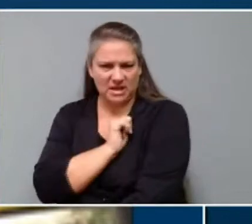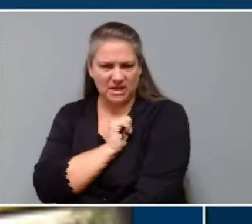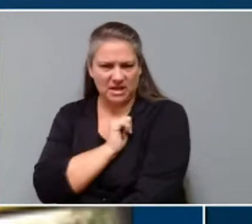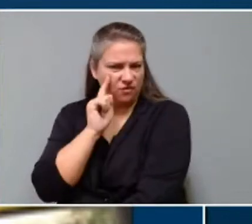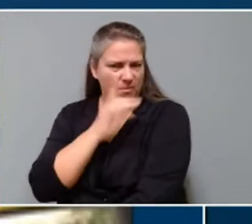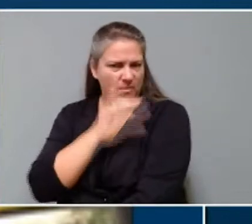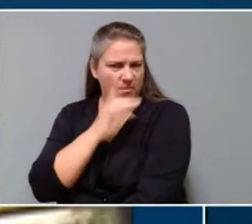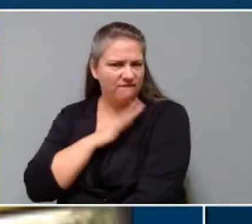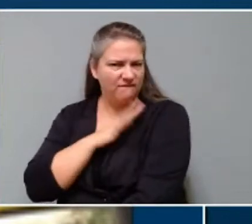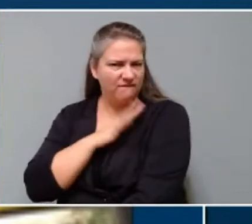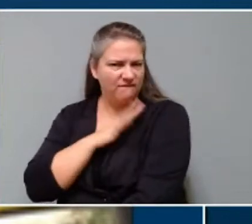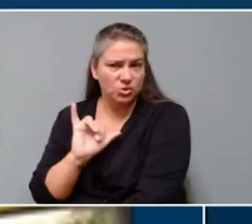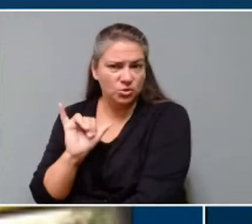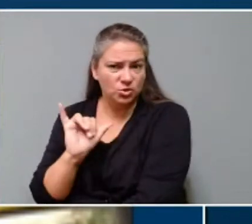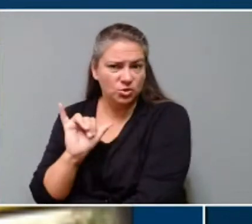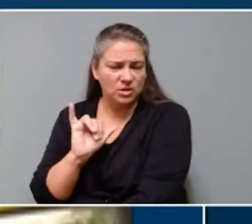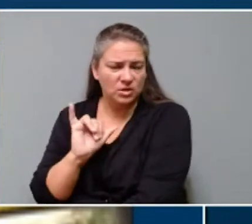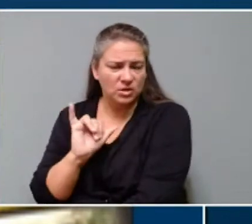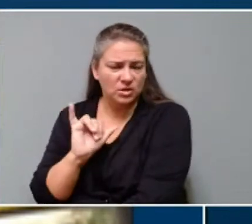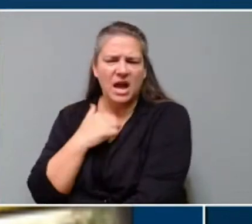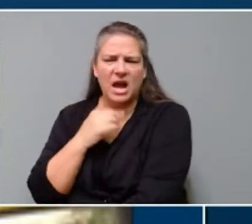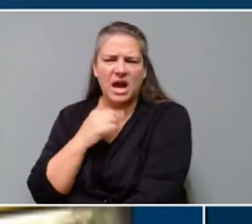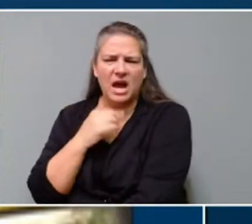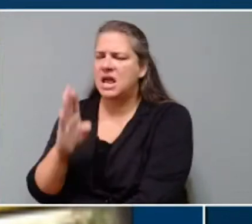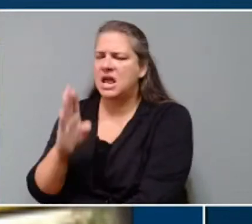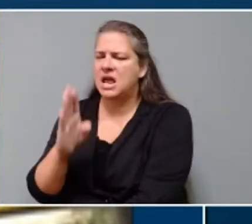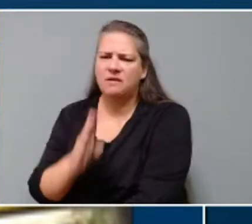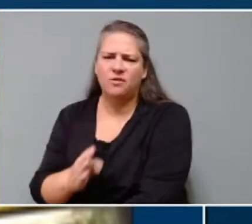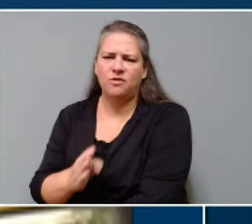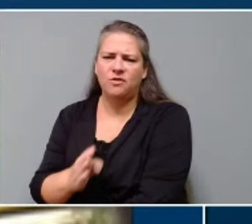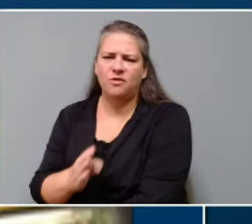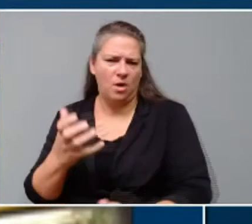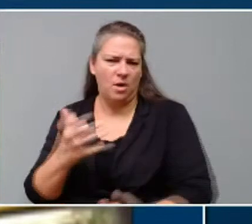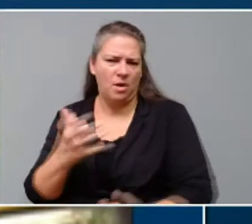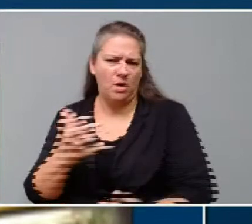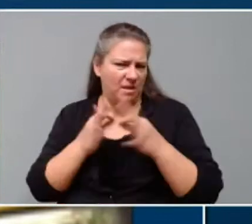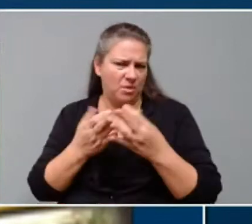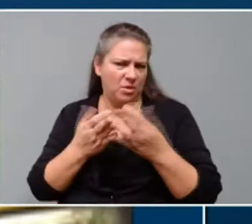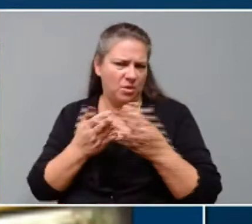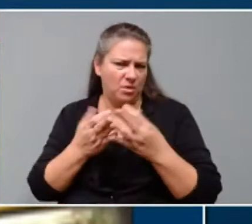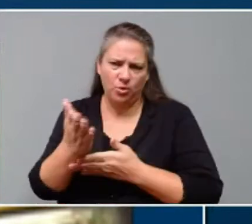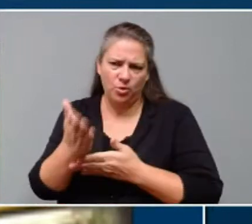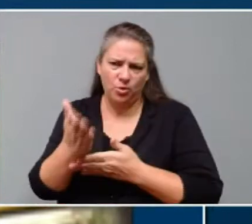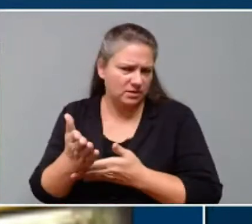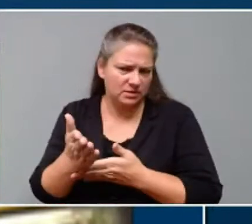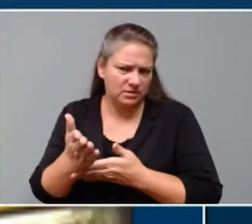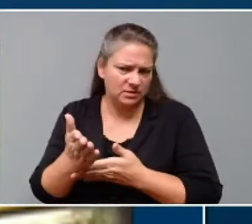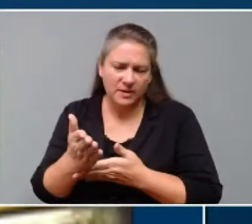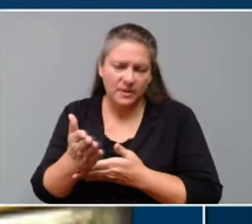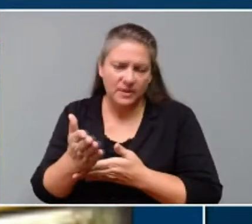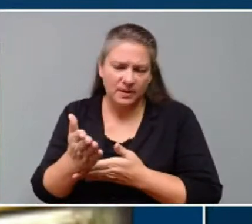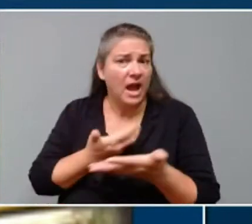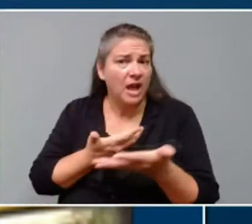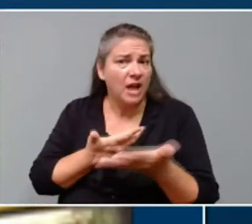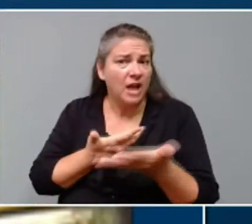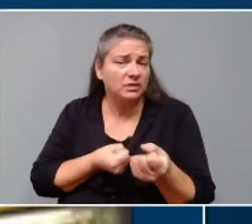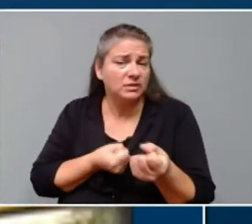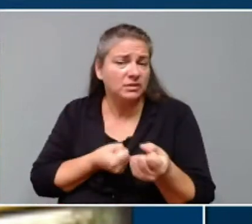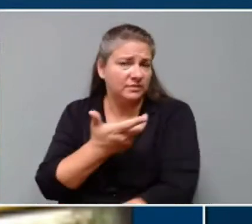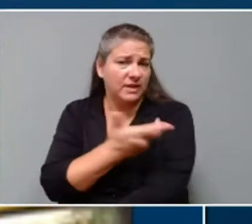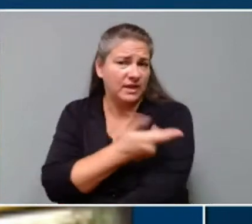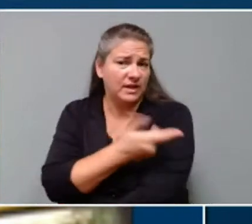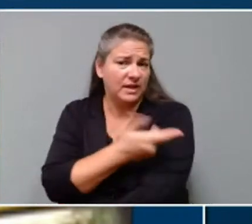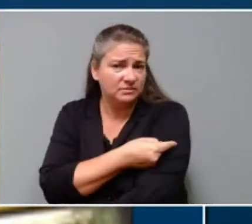I would never willingly put my family through this again. And so I do trust in the vaccine to provide